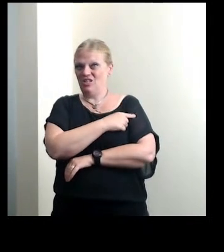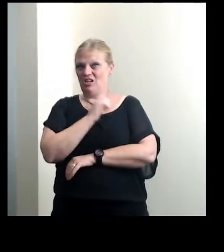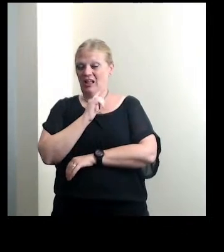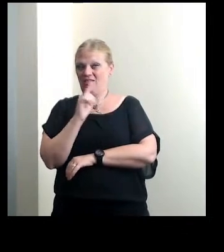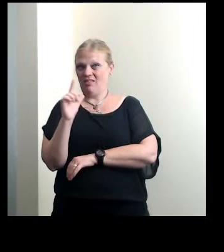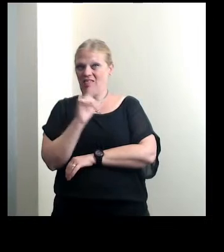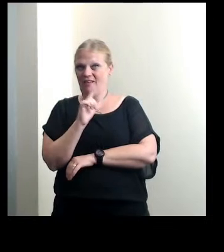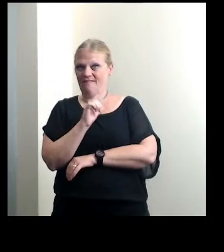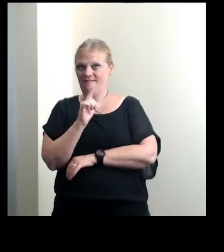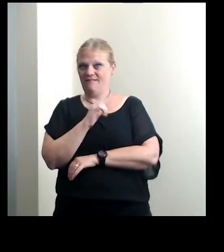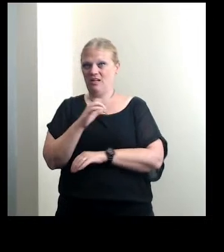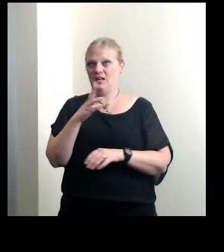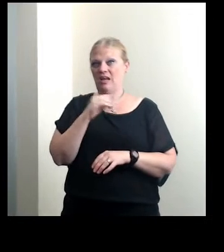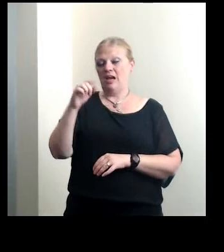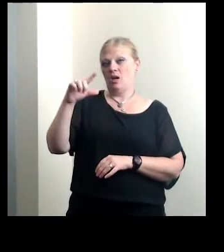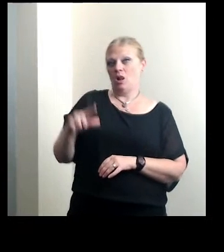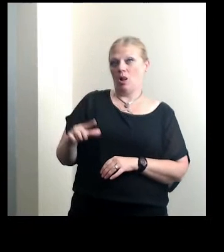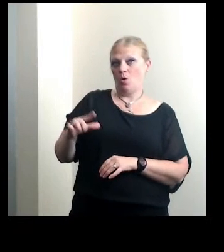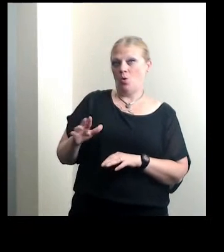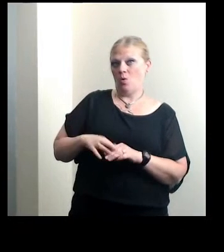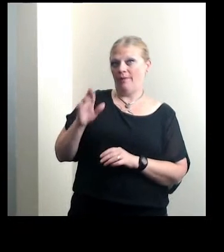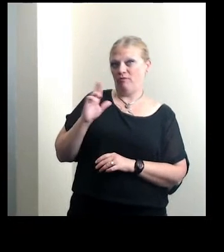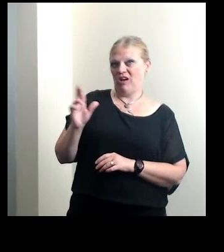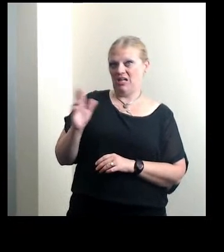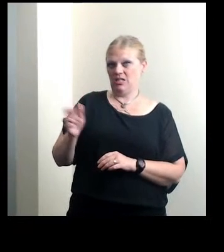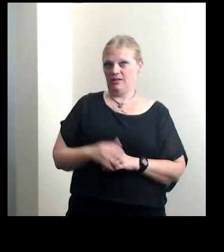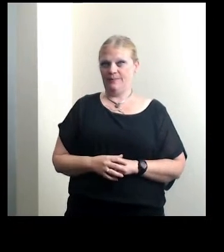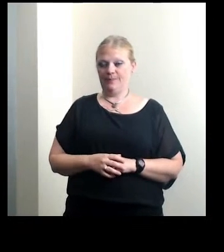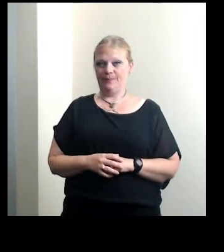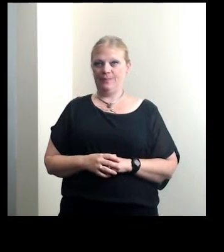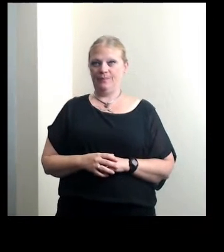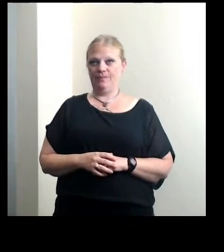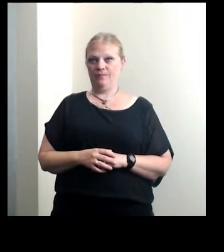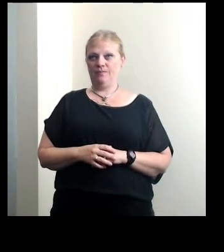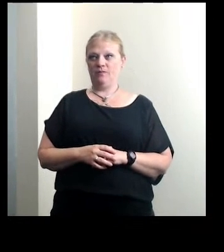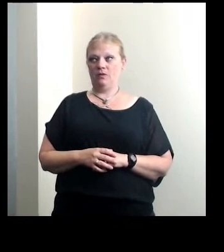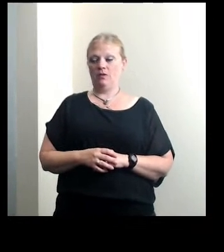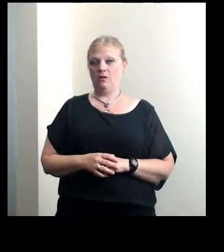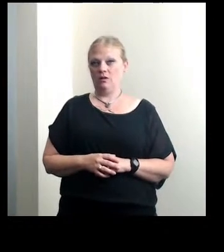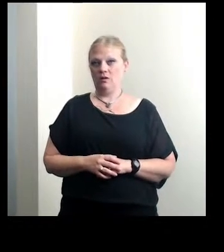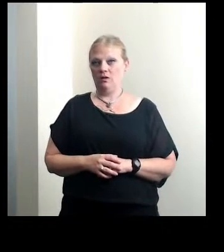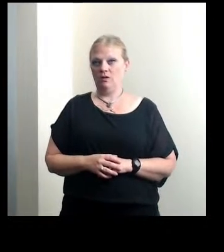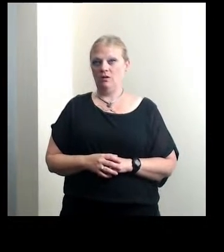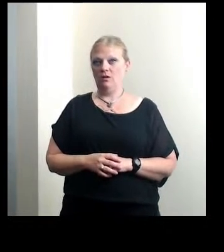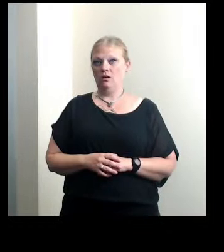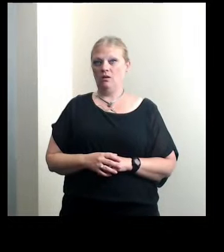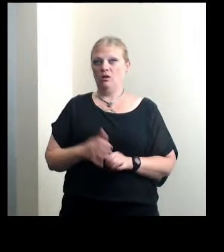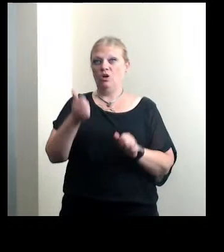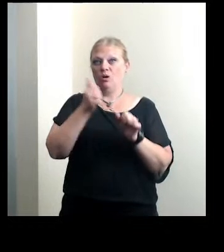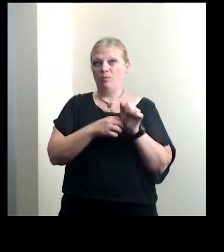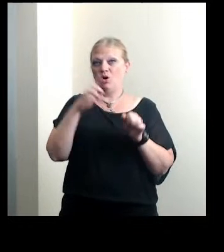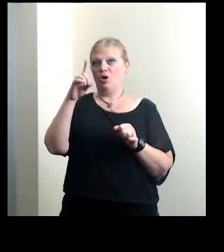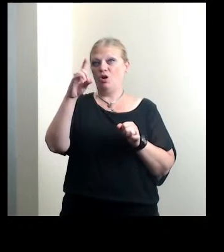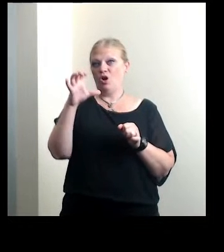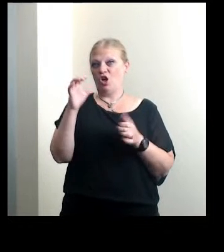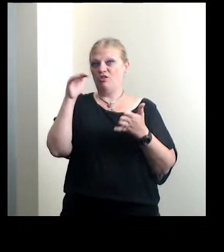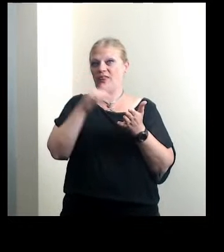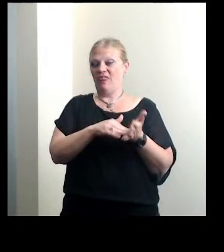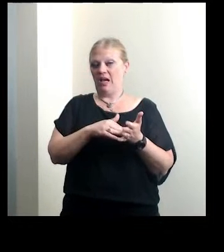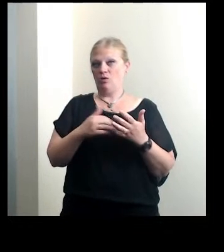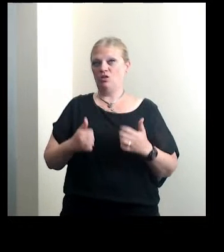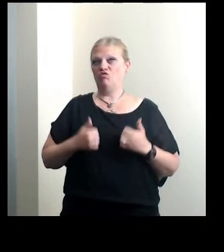that have low vaccination rates on the right. So these graphs are looking at the cases per 100,000